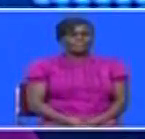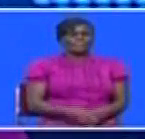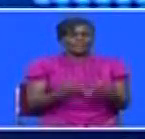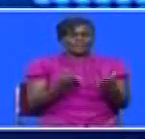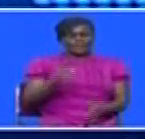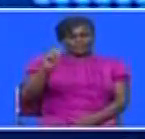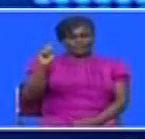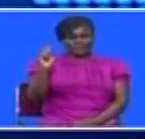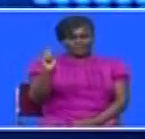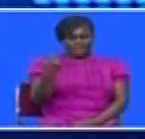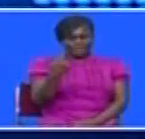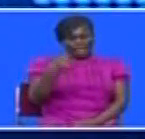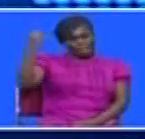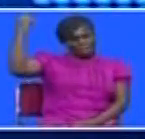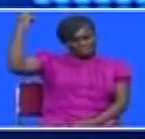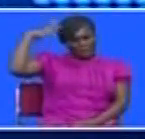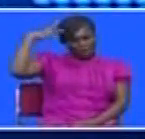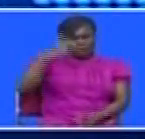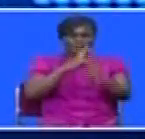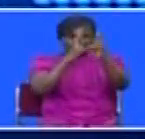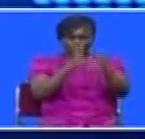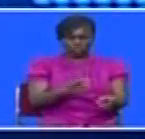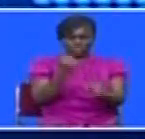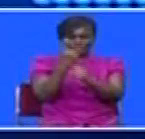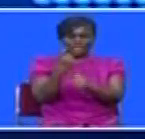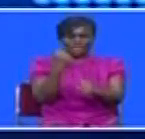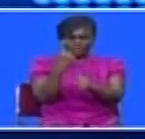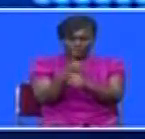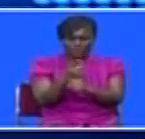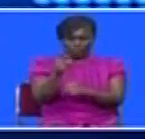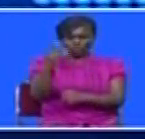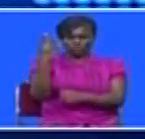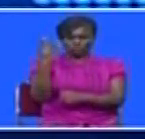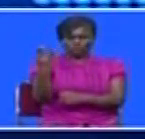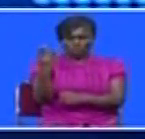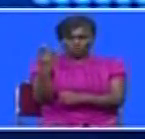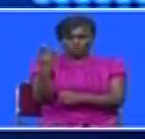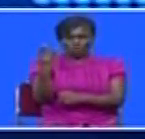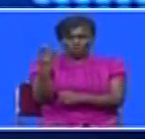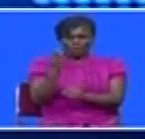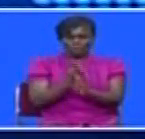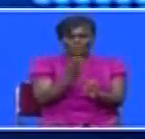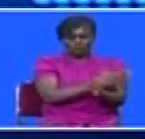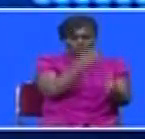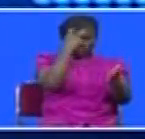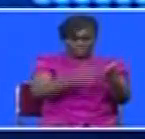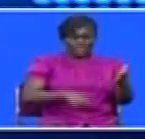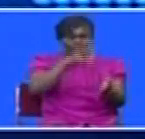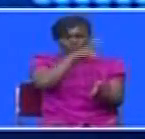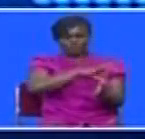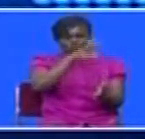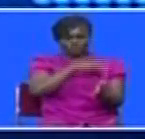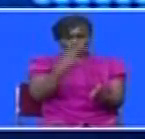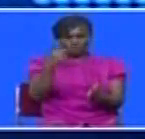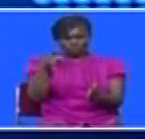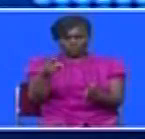Now, the Kenya Power Company has reported an 11.24% rise in its pre-tax profits of